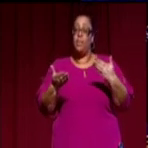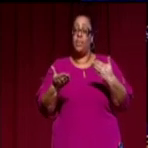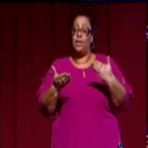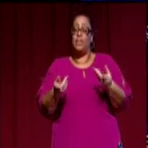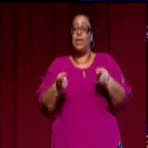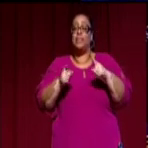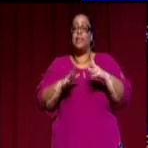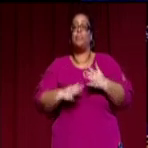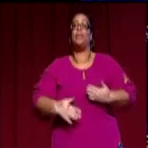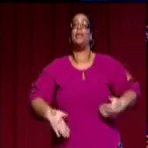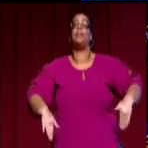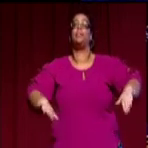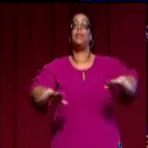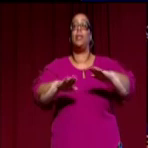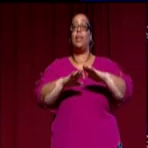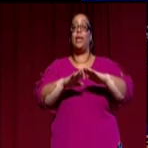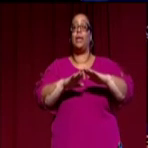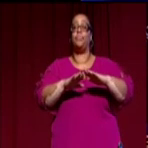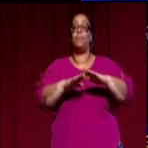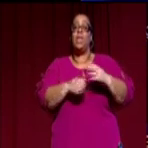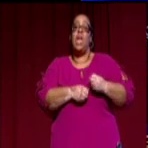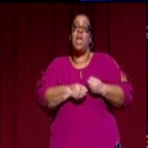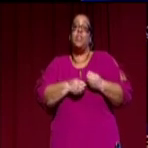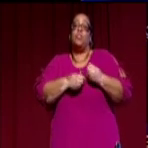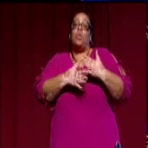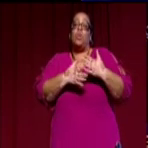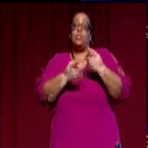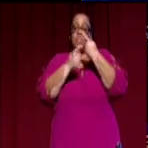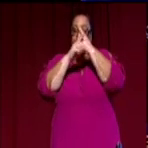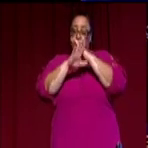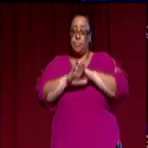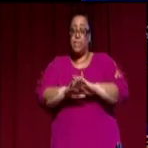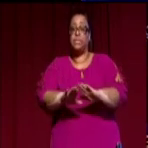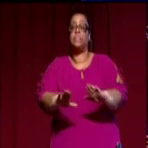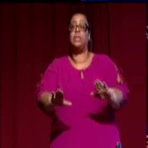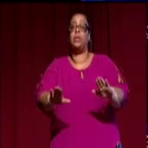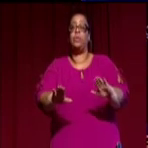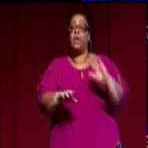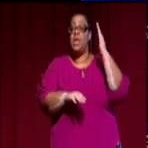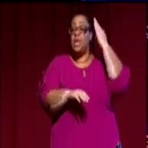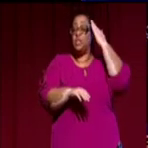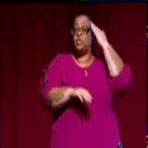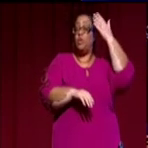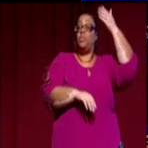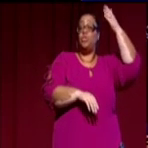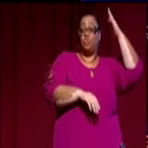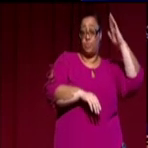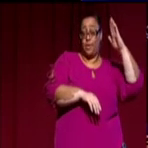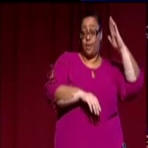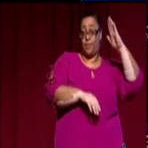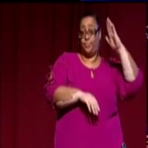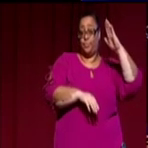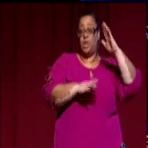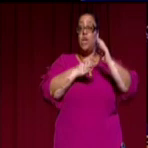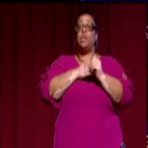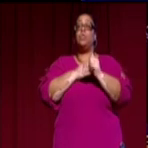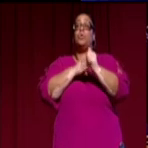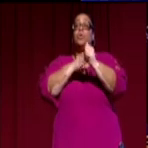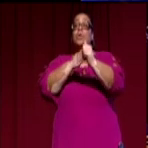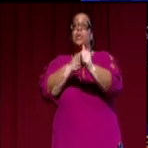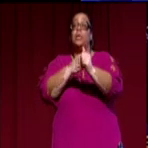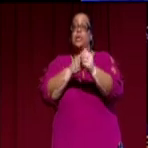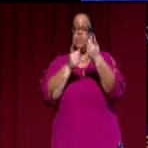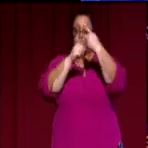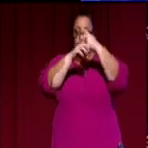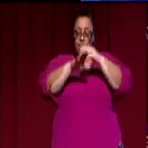land. And we know that you have caused us to be still and to know that you are God. You've led us beside the